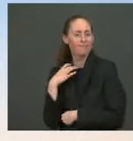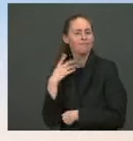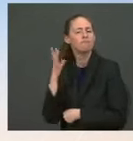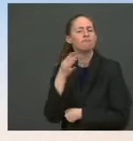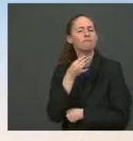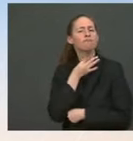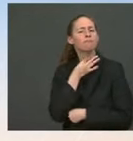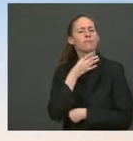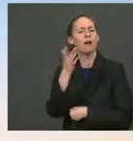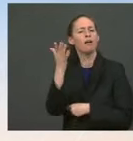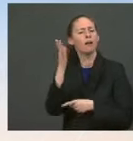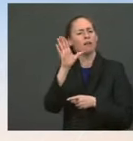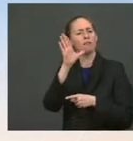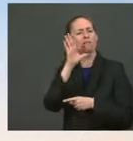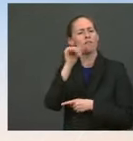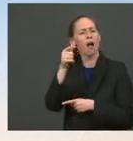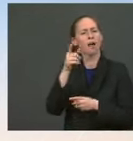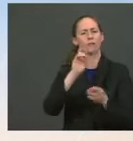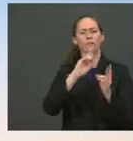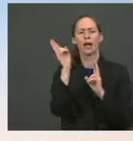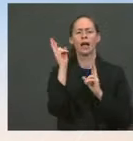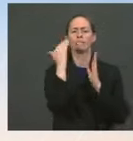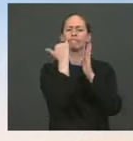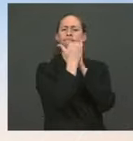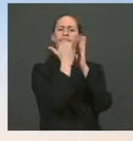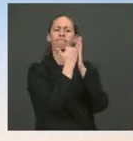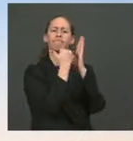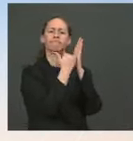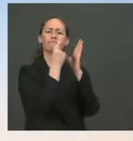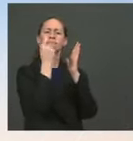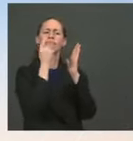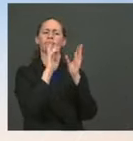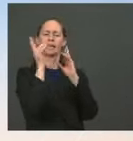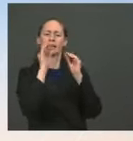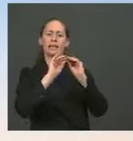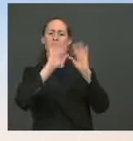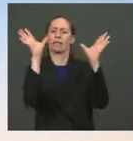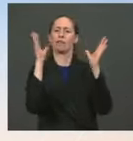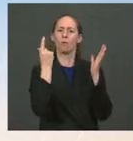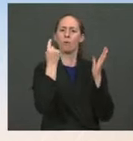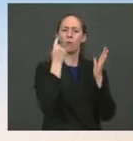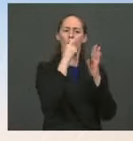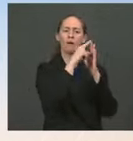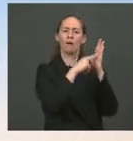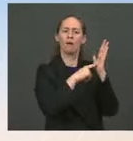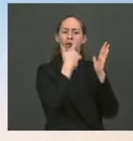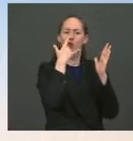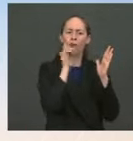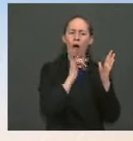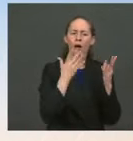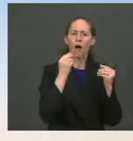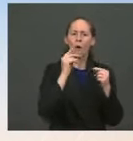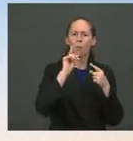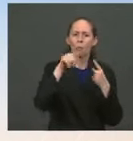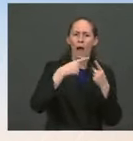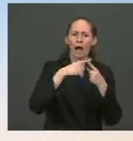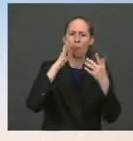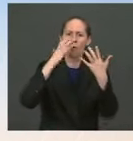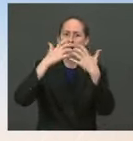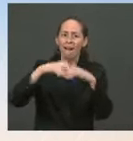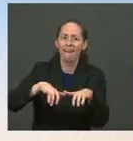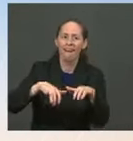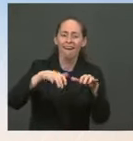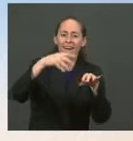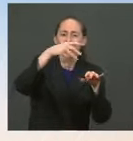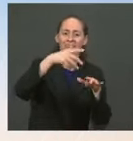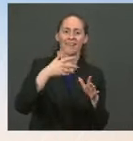list of projects that will be pursued first, and why don't we have a clear timeline on when those will be implemented? We'll have something soon. I mean,